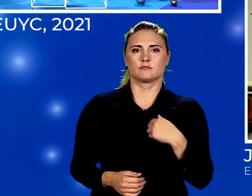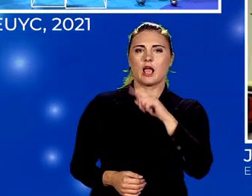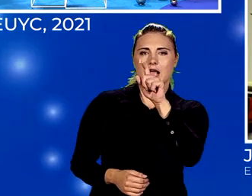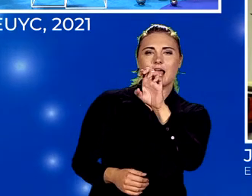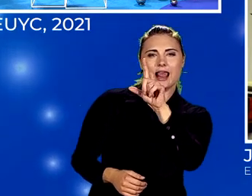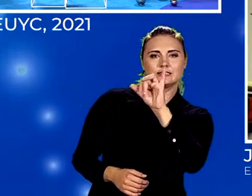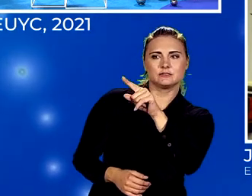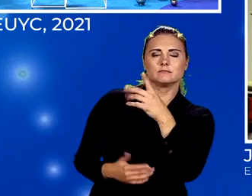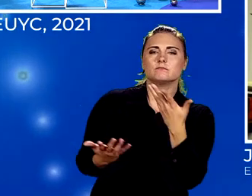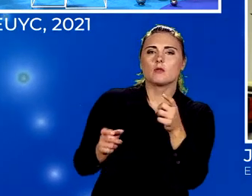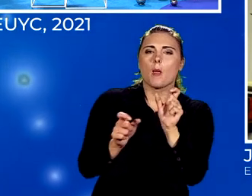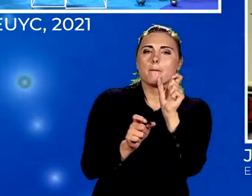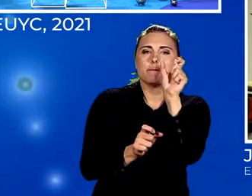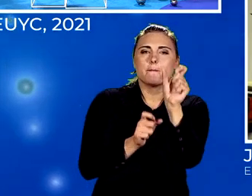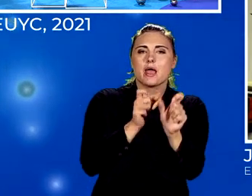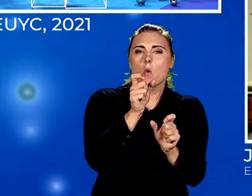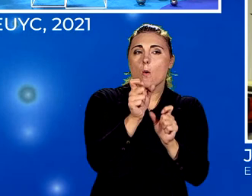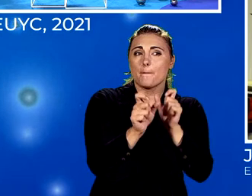who are